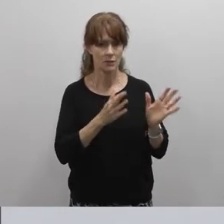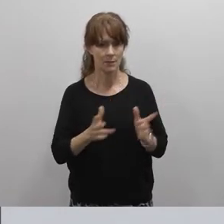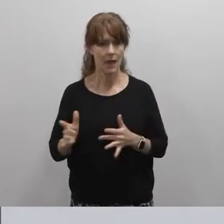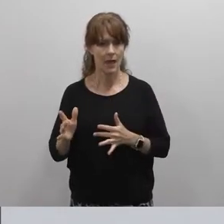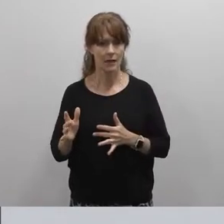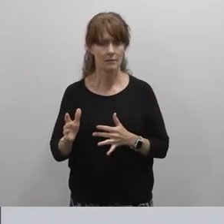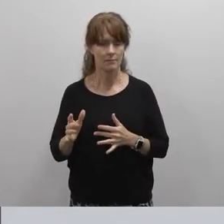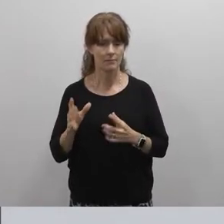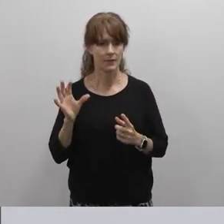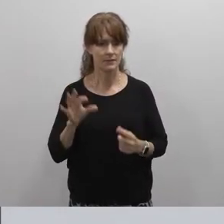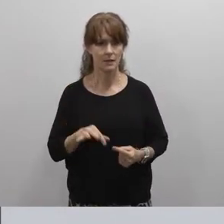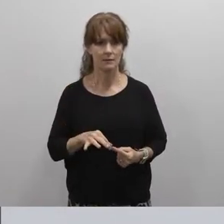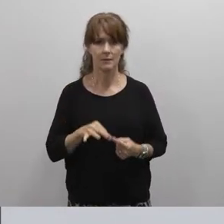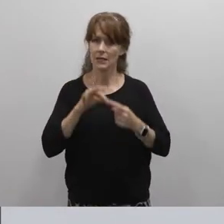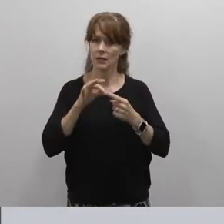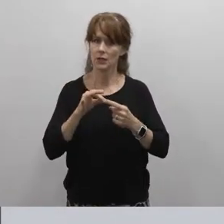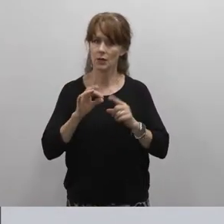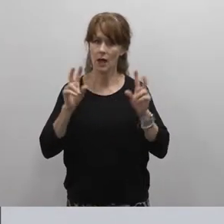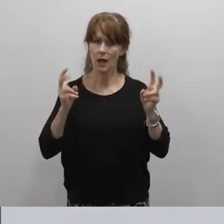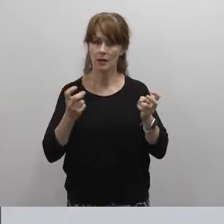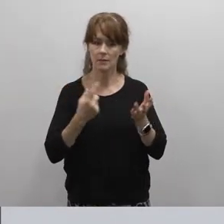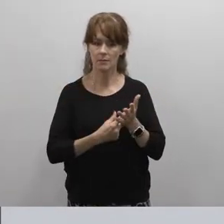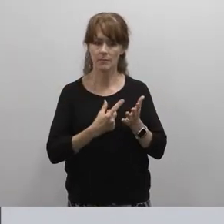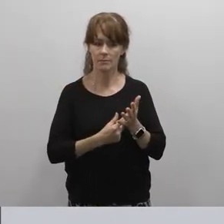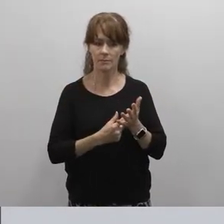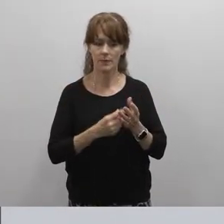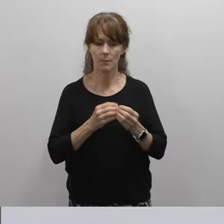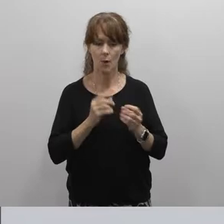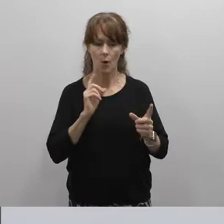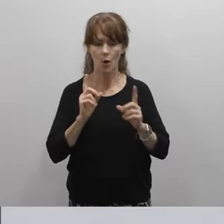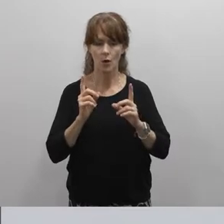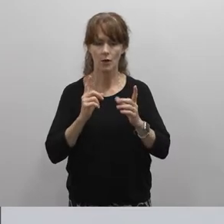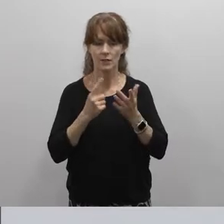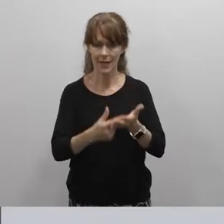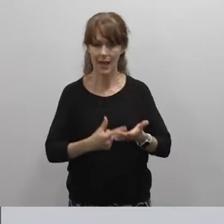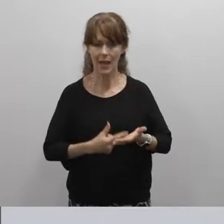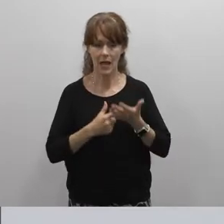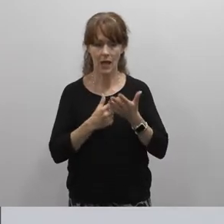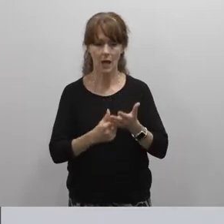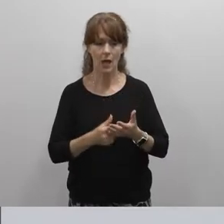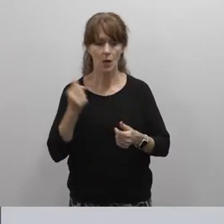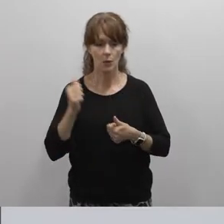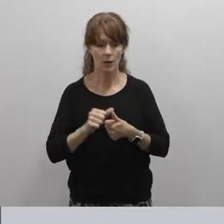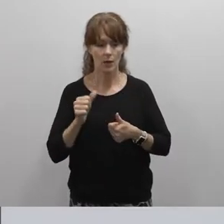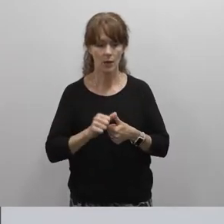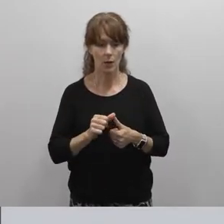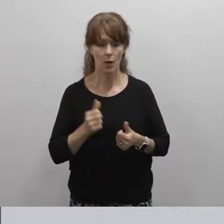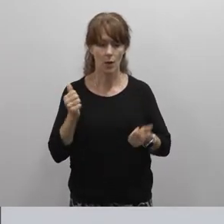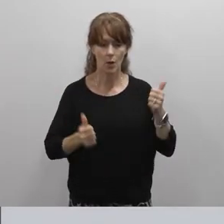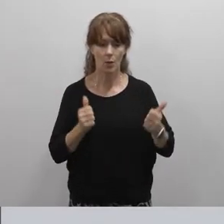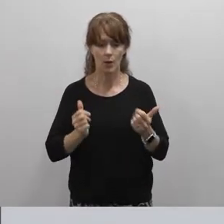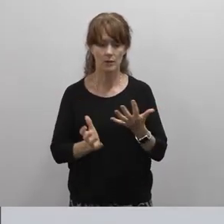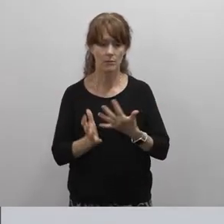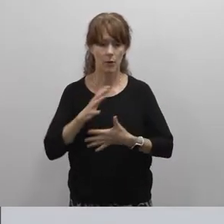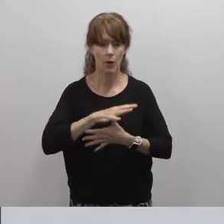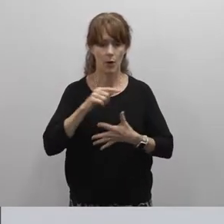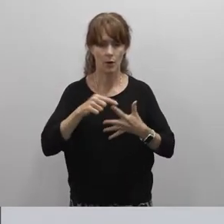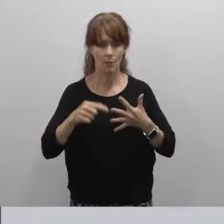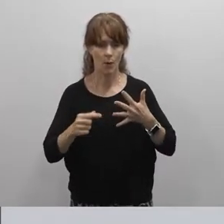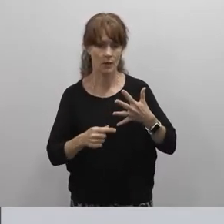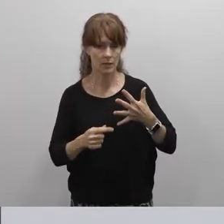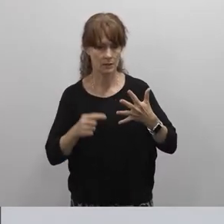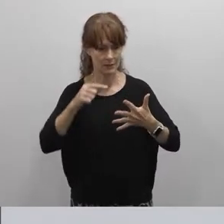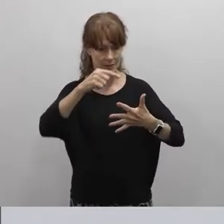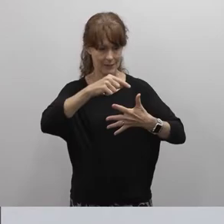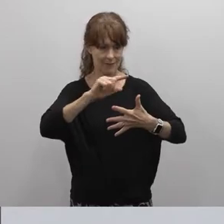a particular item of discussion. We just want to engage in a little more dialogue there. I can't recall offhand which priority point that was given in